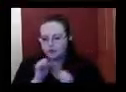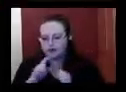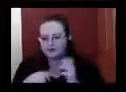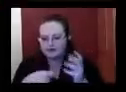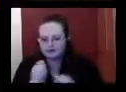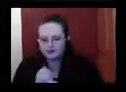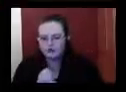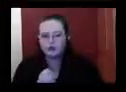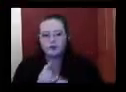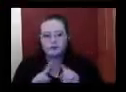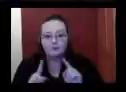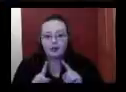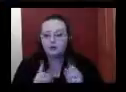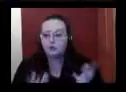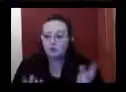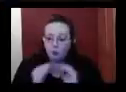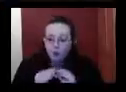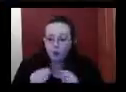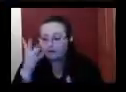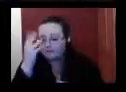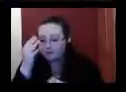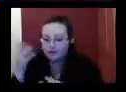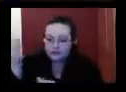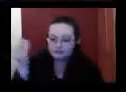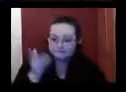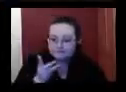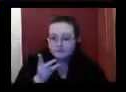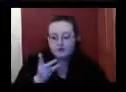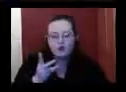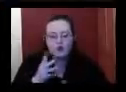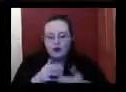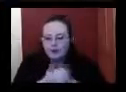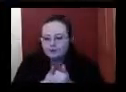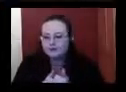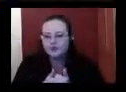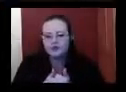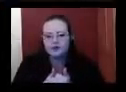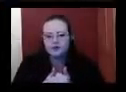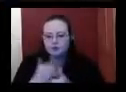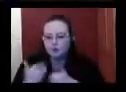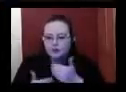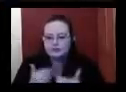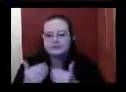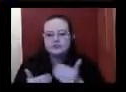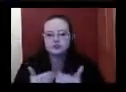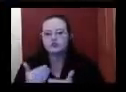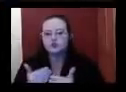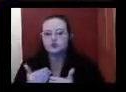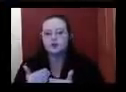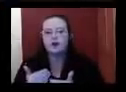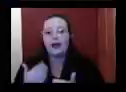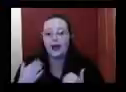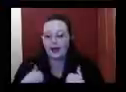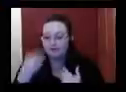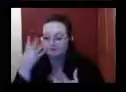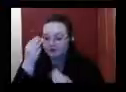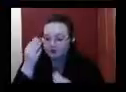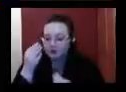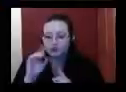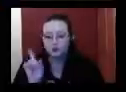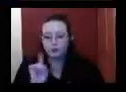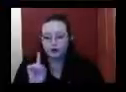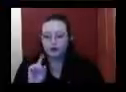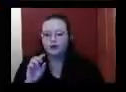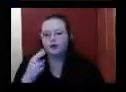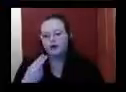we continue to update our protocols, our information will be available on our Halton Catholic District School